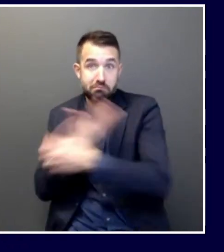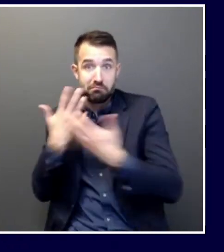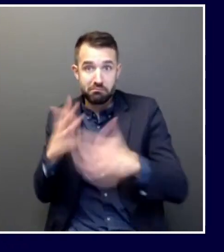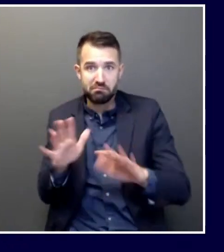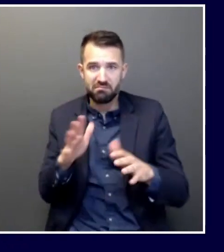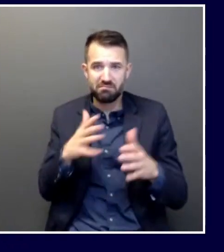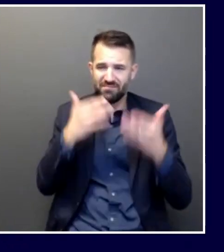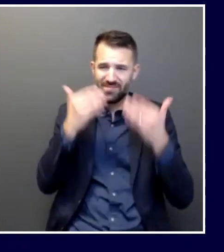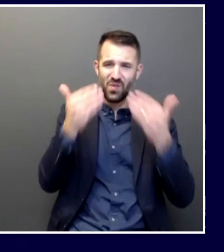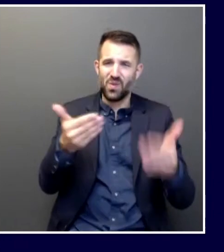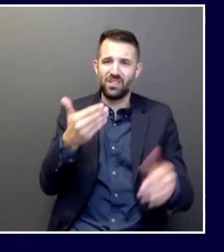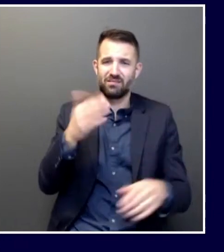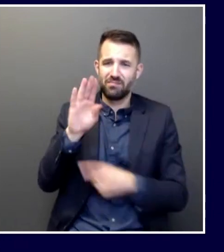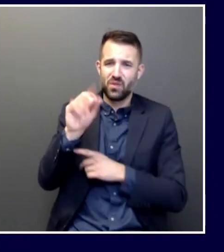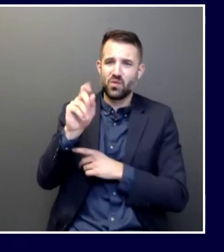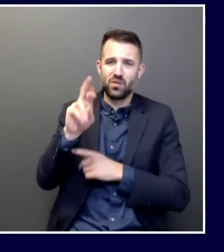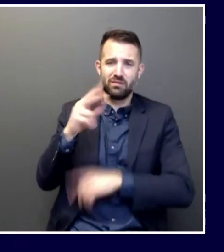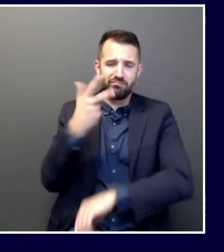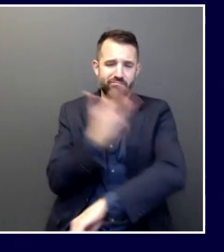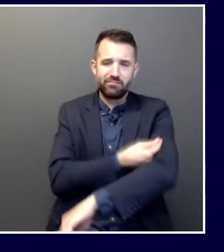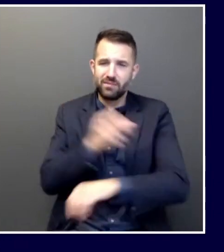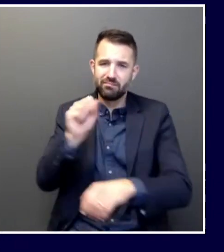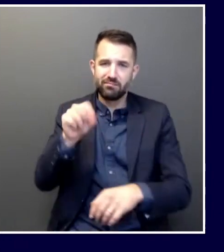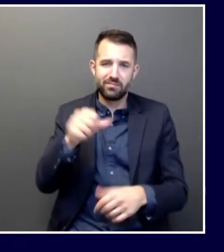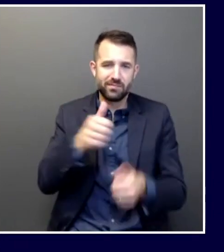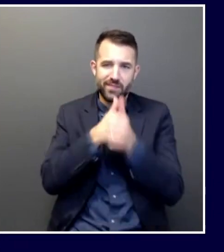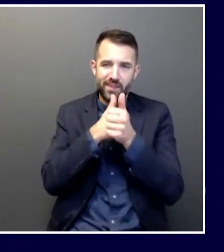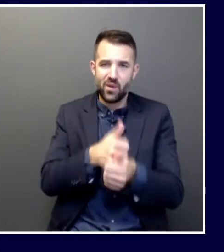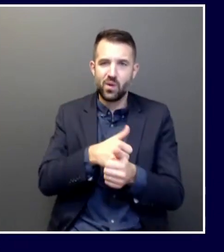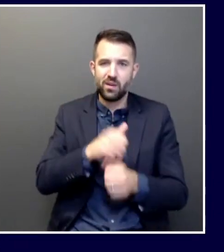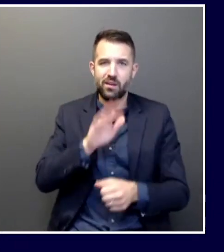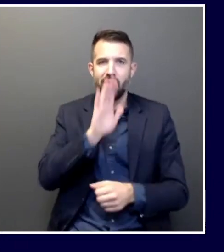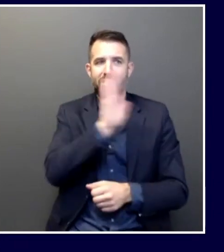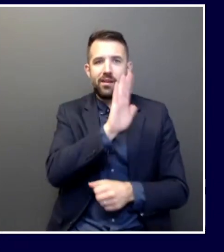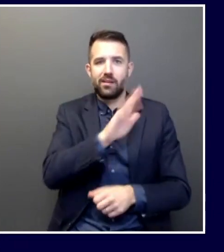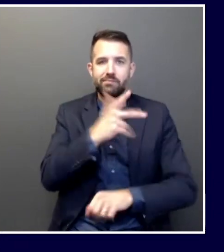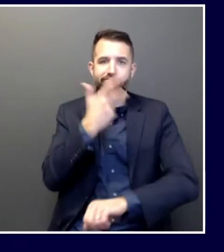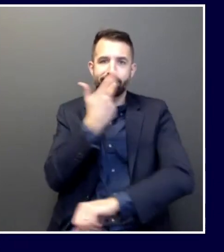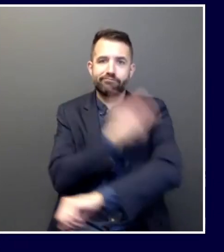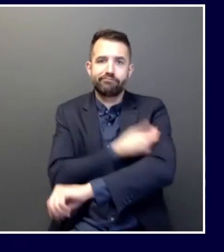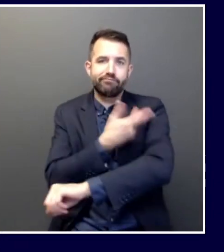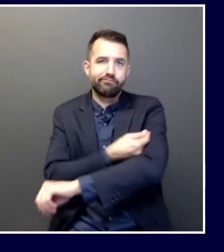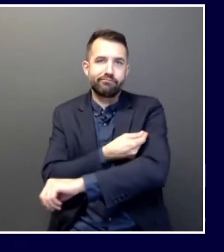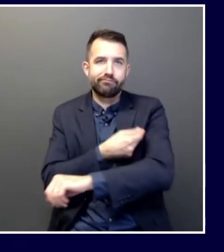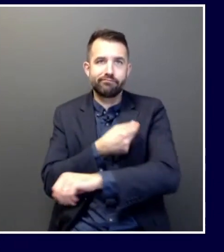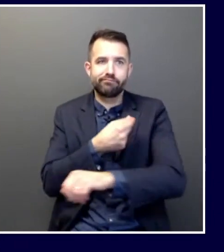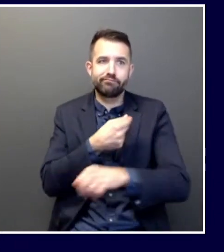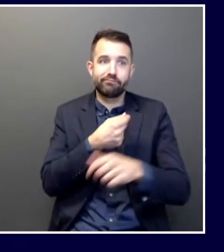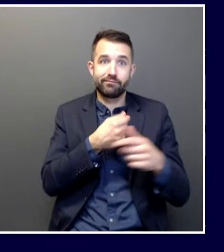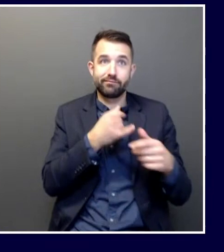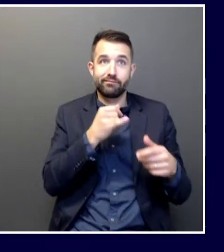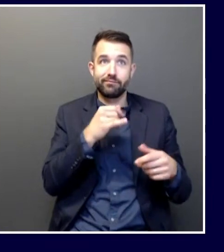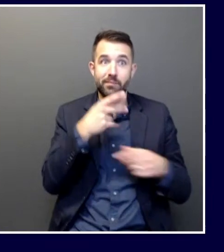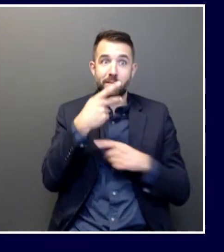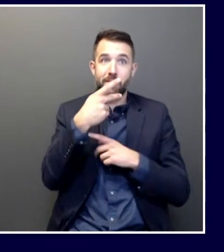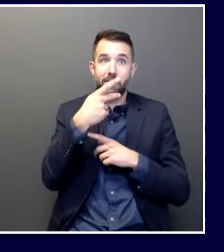normal schedule that's set forth. So 6 months if they got the Pfizer or Moderna shots, 2 months